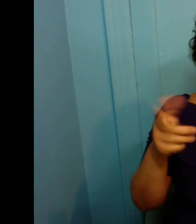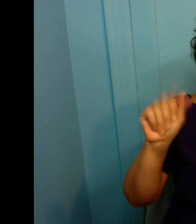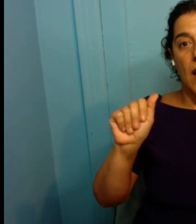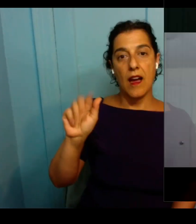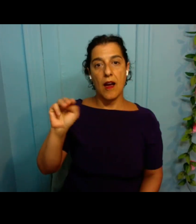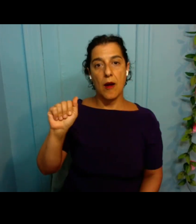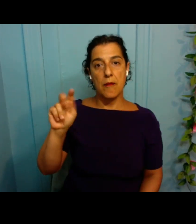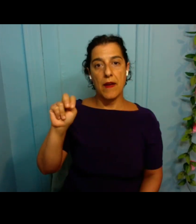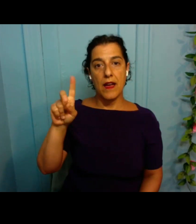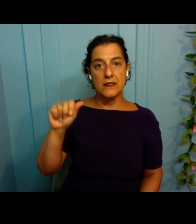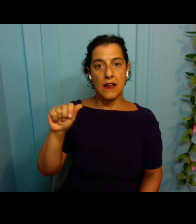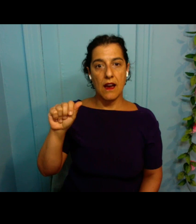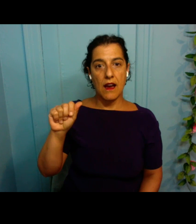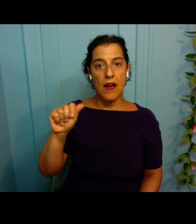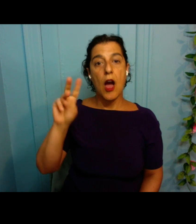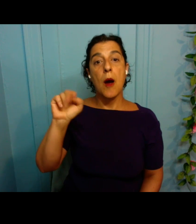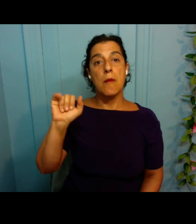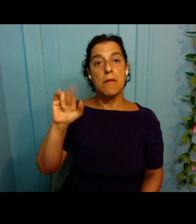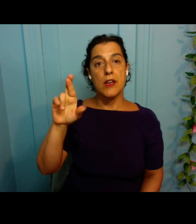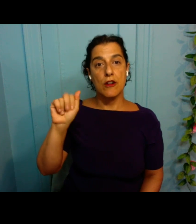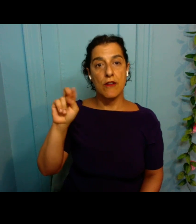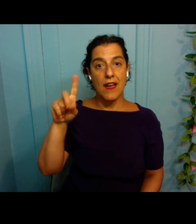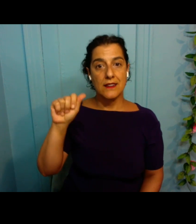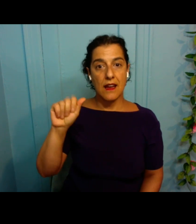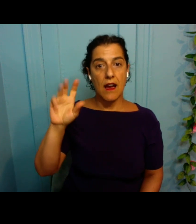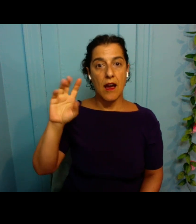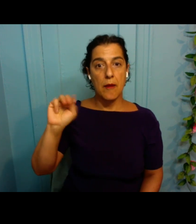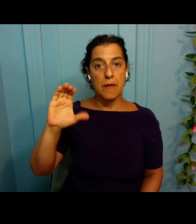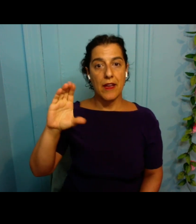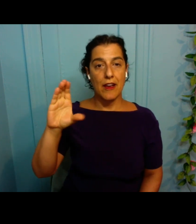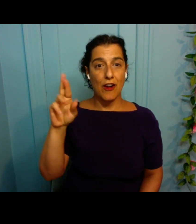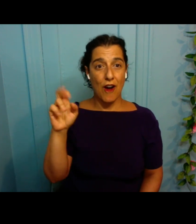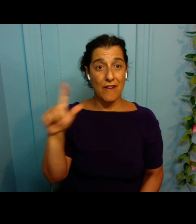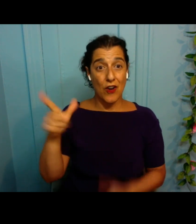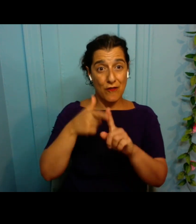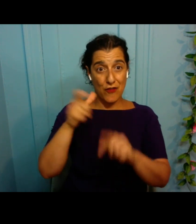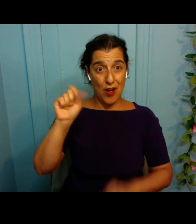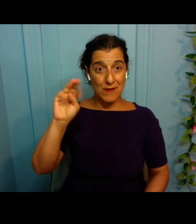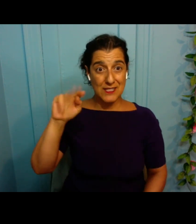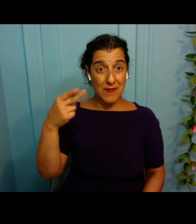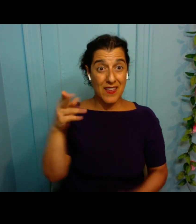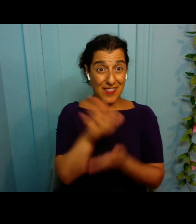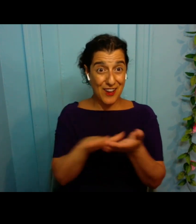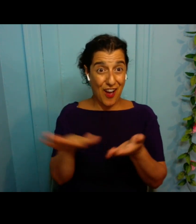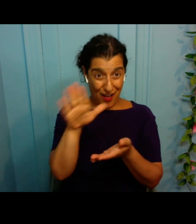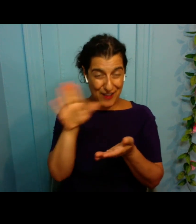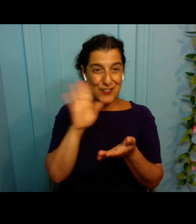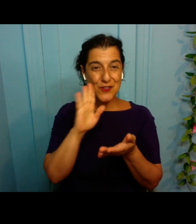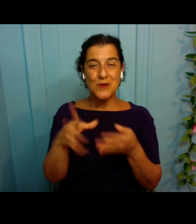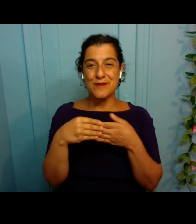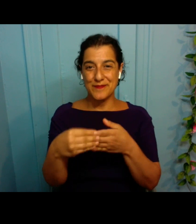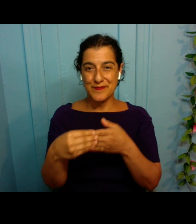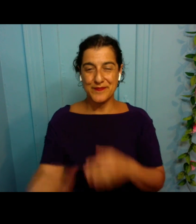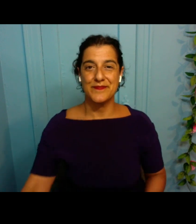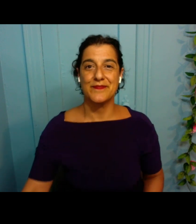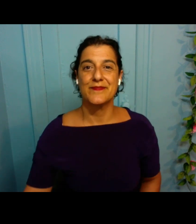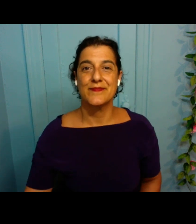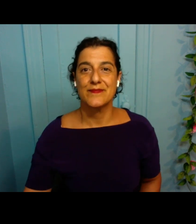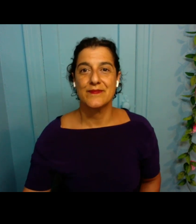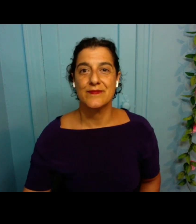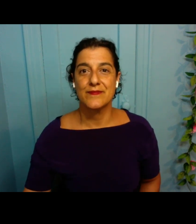our moderator. So Miranda, take it away. Hello, welcome. Thank you, David. I'm going to introduce our two panels today. First, we